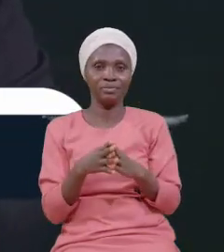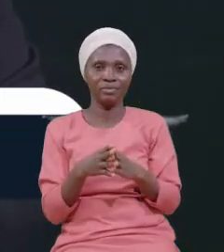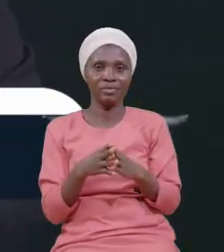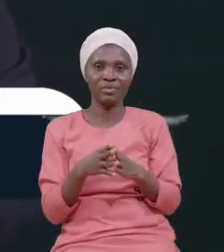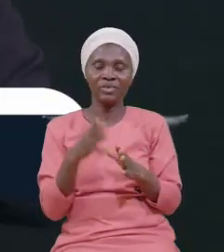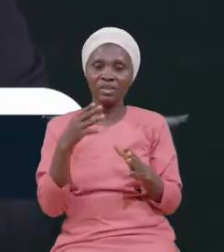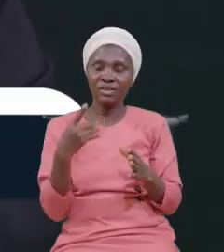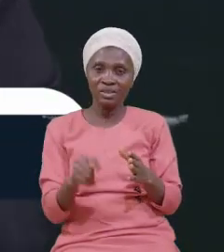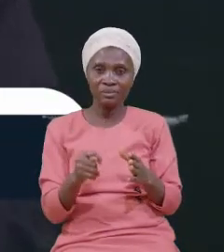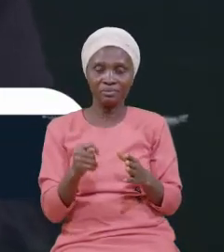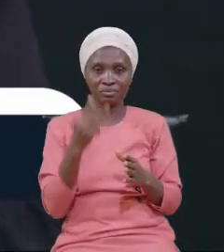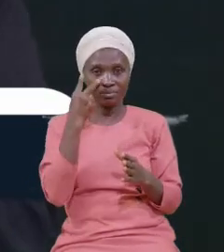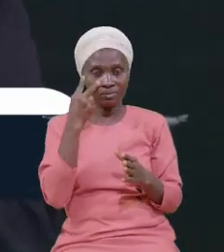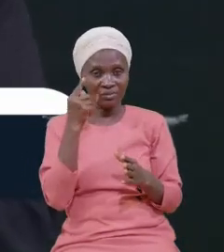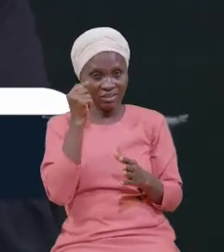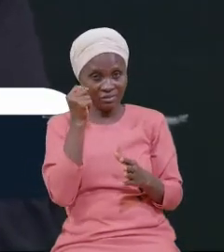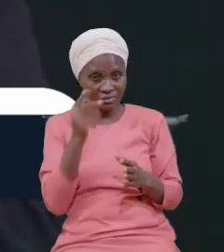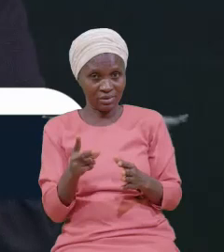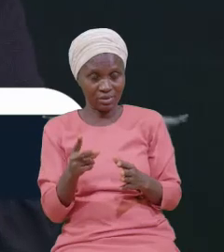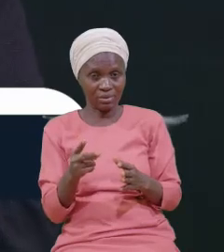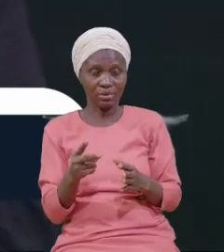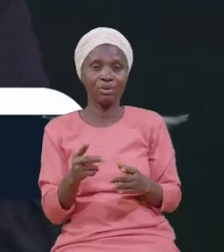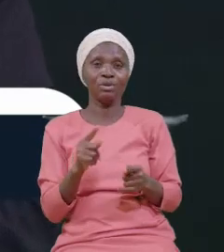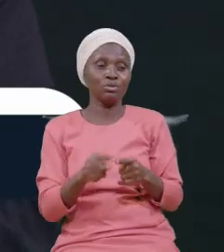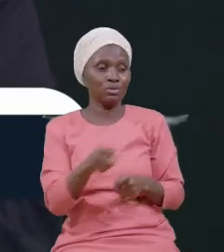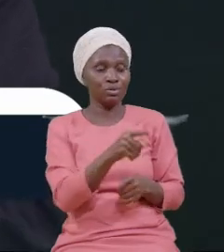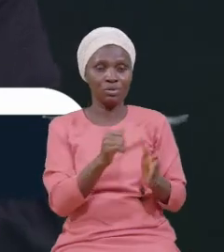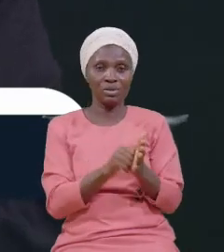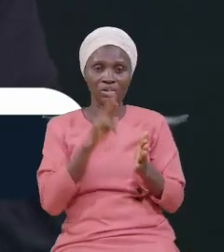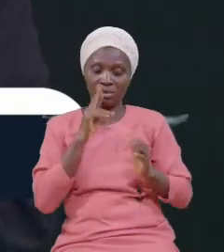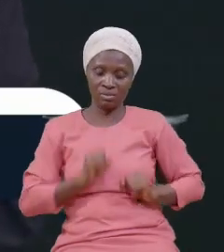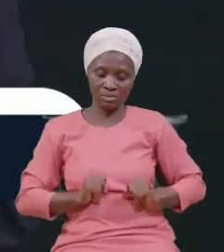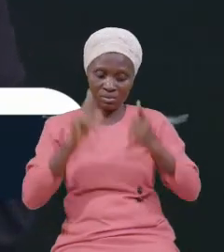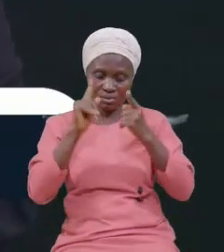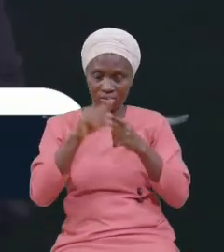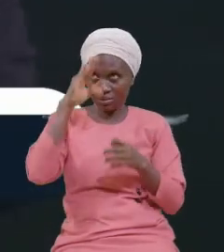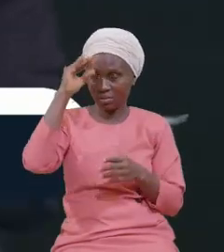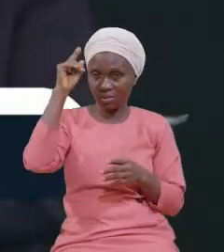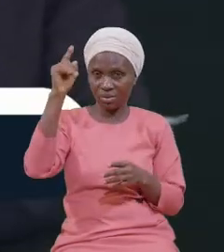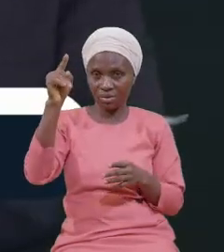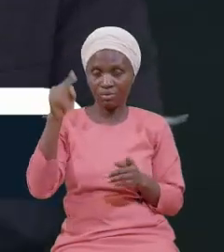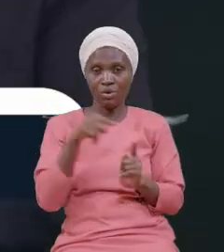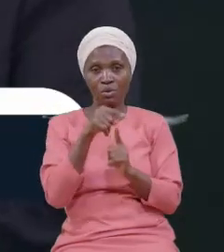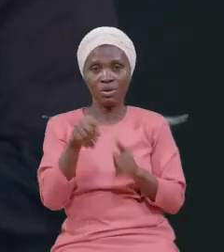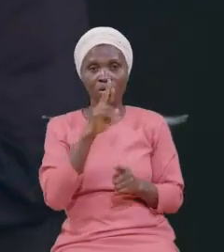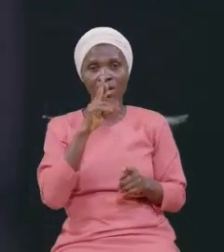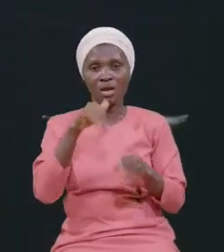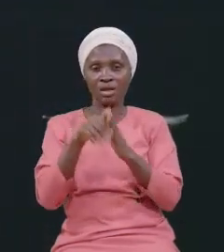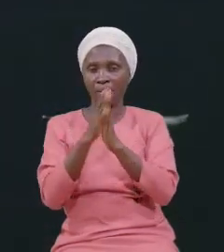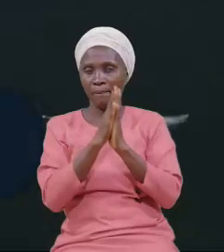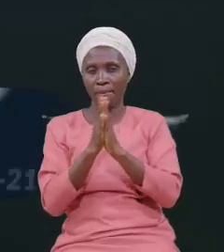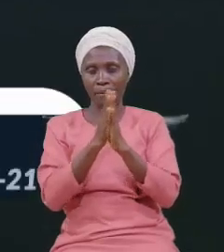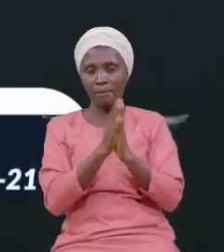are surrendered and submissive to him when they are in supplication. Look at number